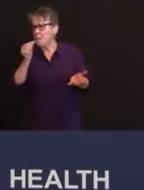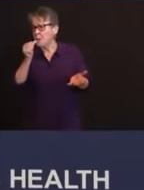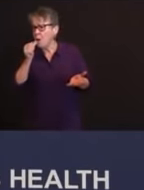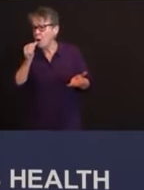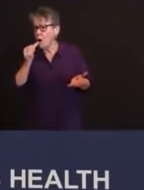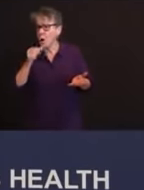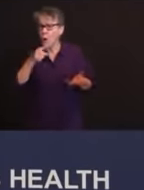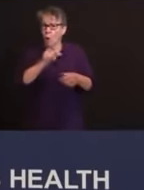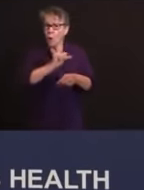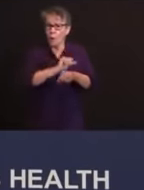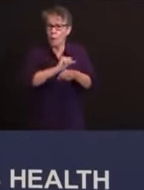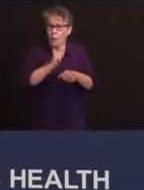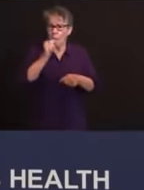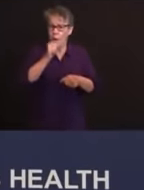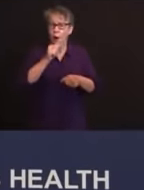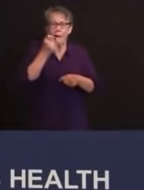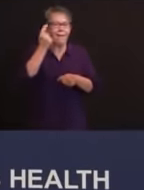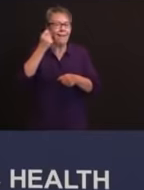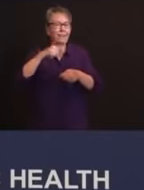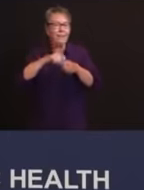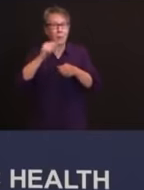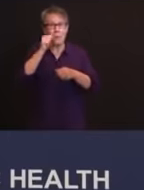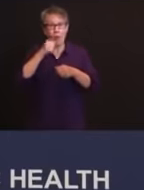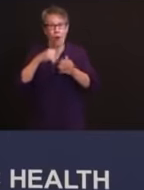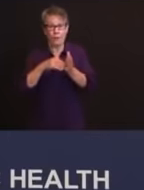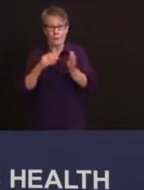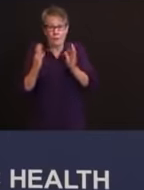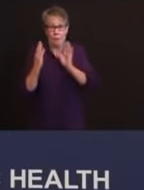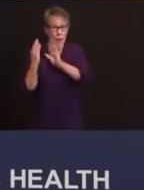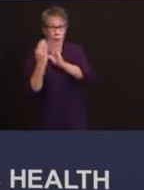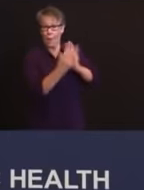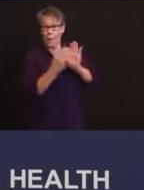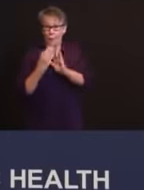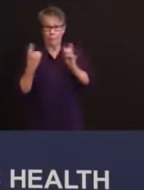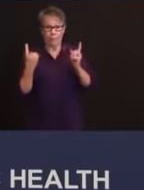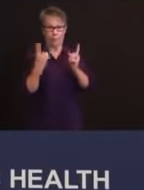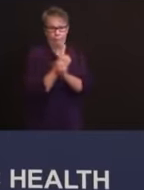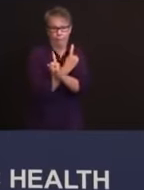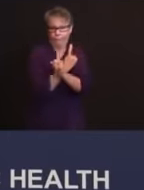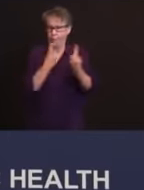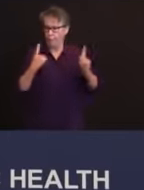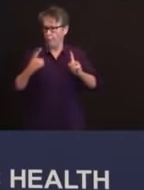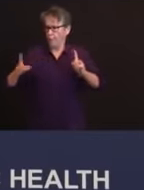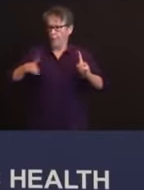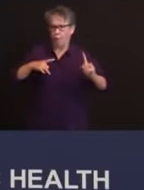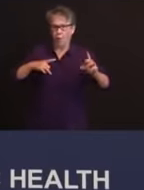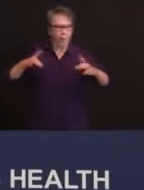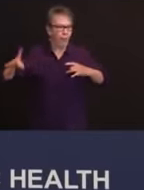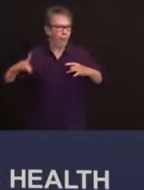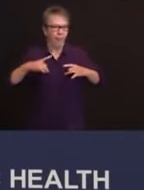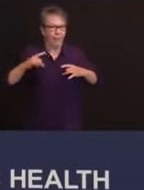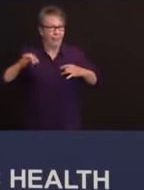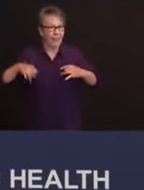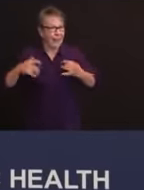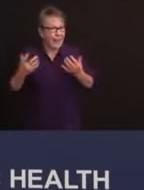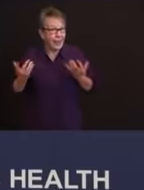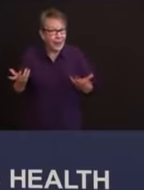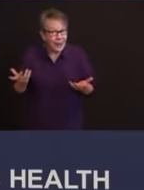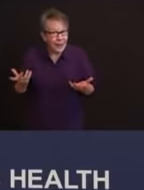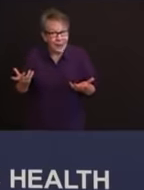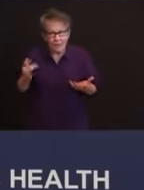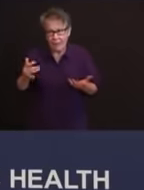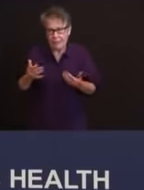and we're sending it back and forth. And as Ed said, bartenders going up and down the line, and there's that.